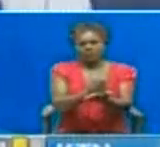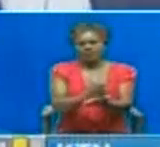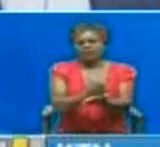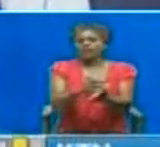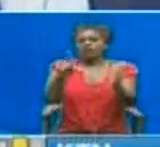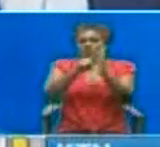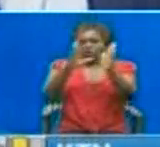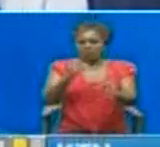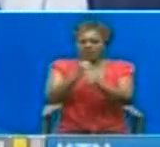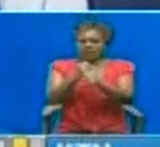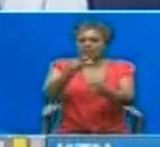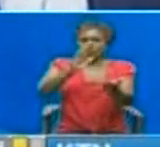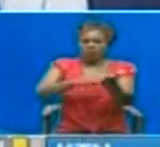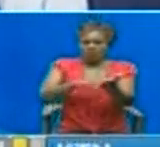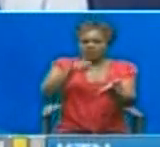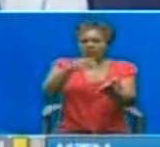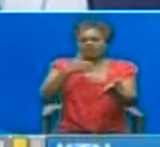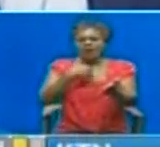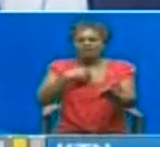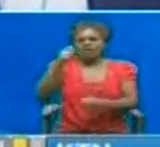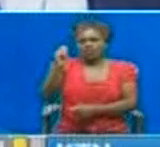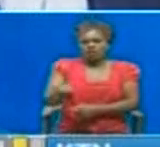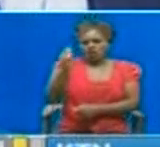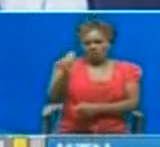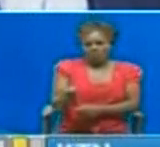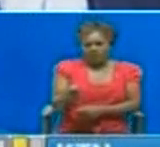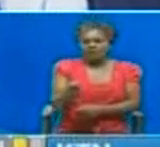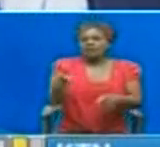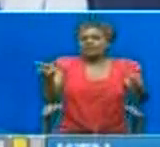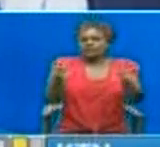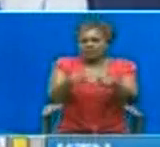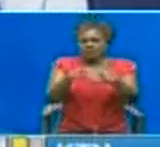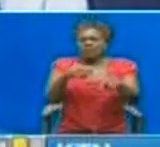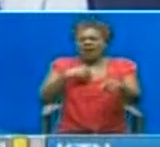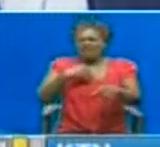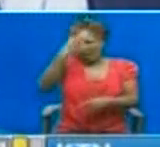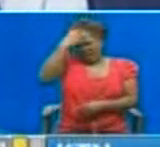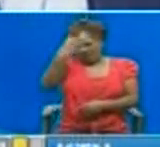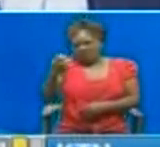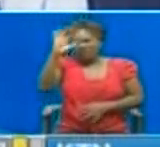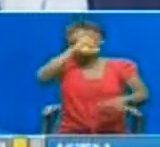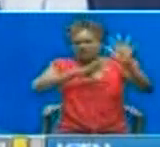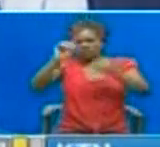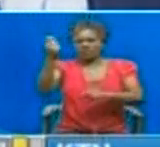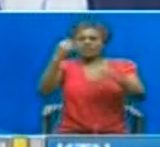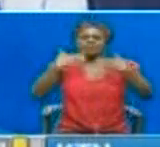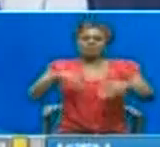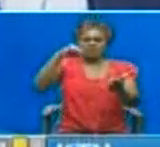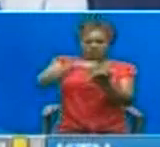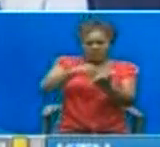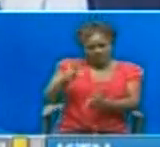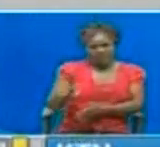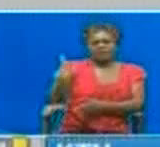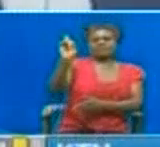lawmaker says the comments were made after a terrorist attack at Gikomba Market that allegedly elicited a lot of anger and frustration amongst Kenyans, including